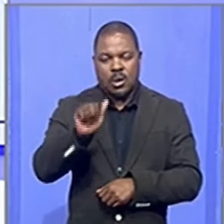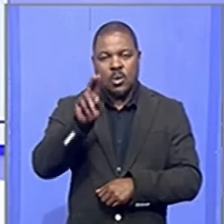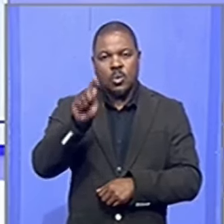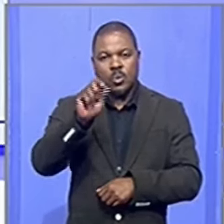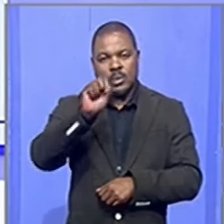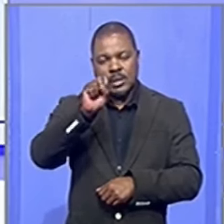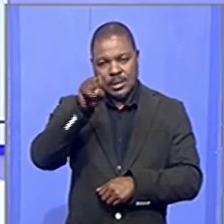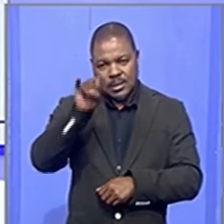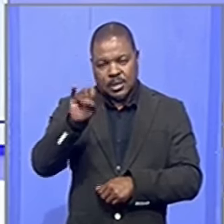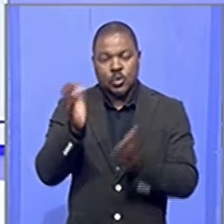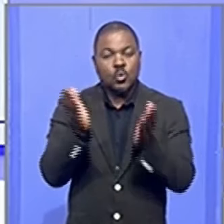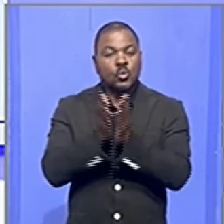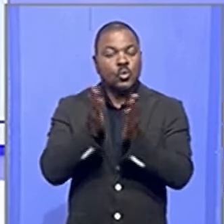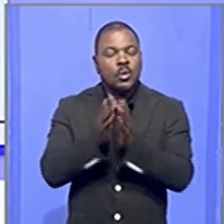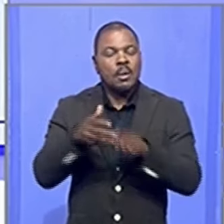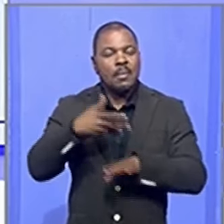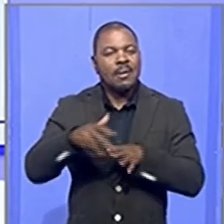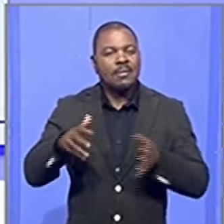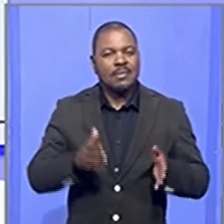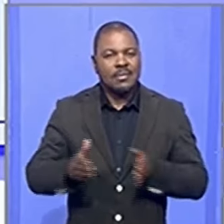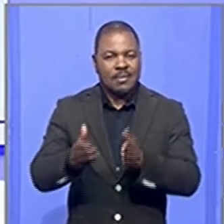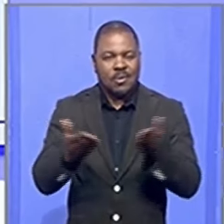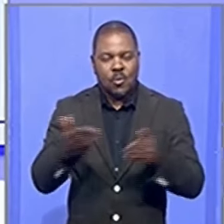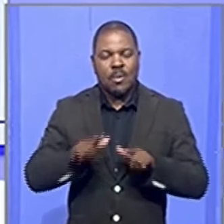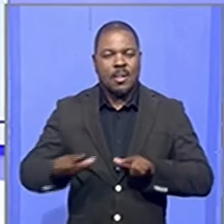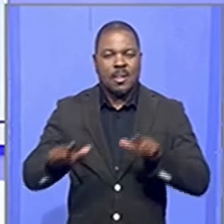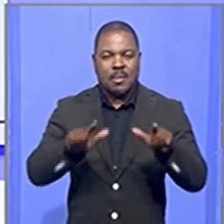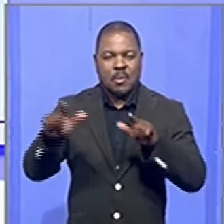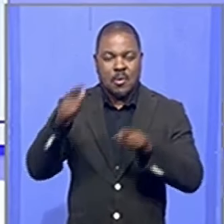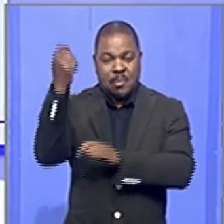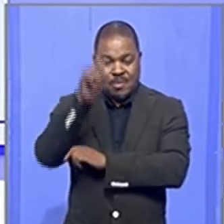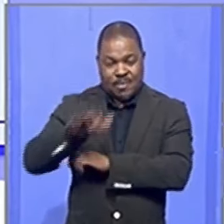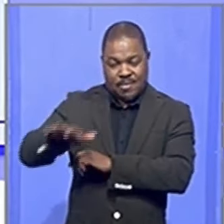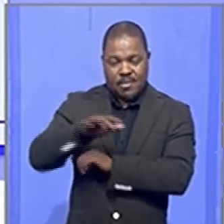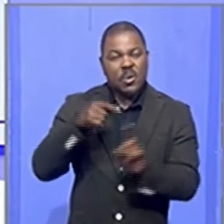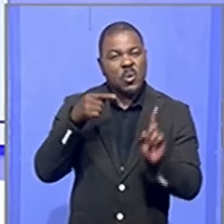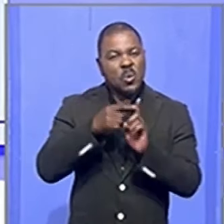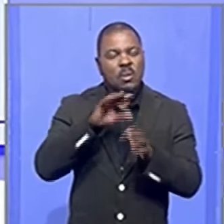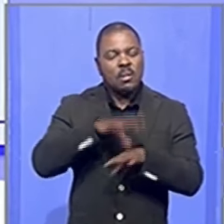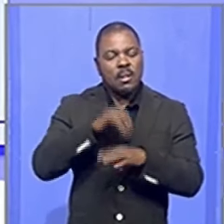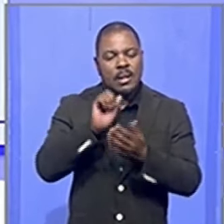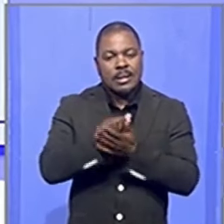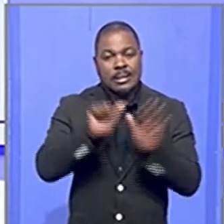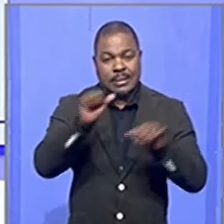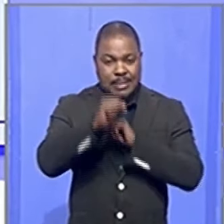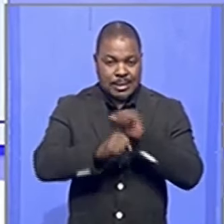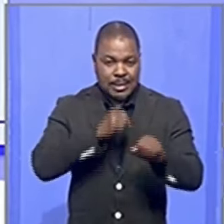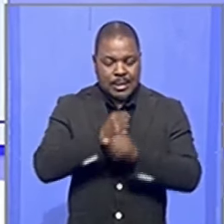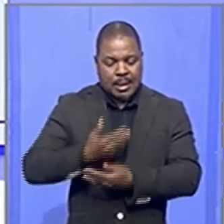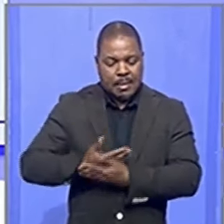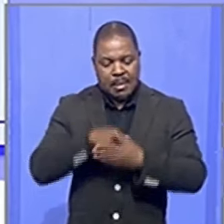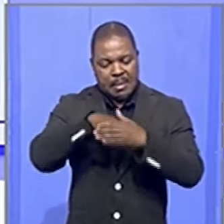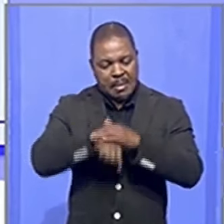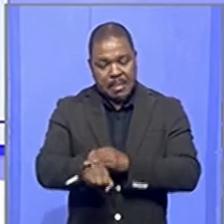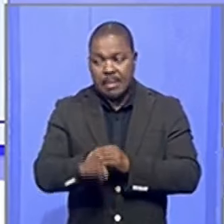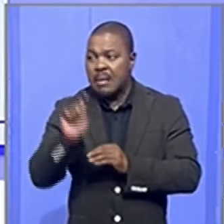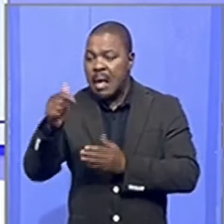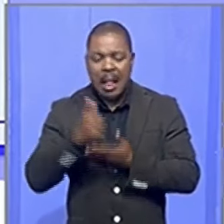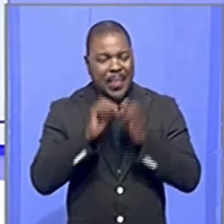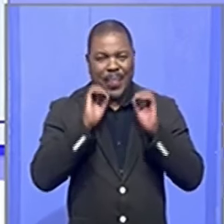ka Blood River ka ntlenyana ga Polokwane provinceng ya Limpopo. Morutwana yo wa mengwaga e 16 o belege ngwana wa gagwe ntle le go thušwa